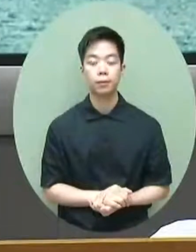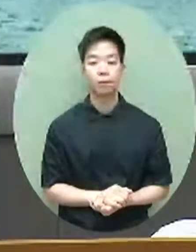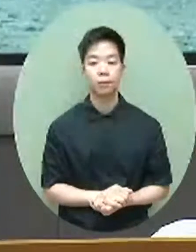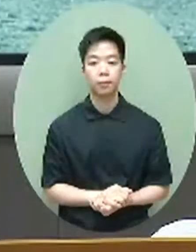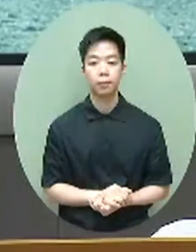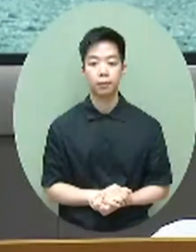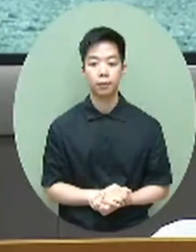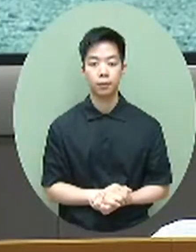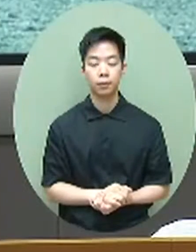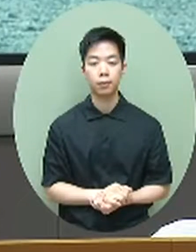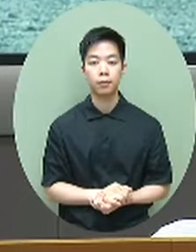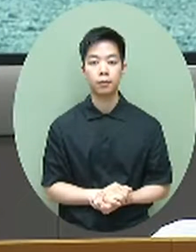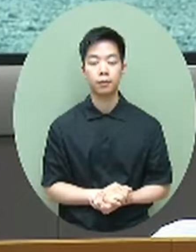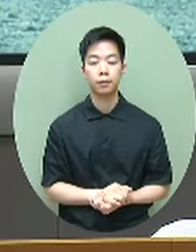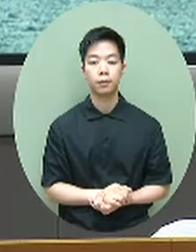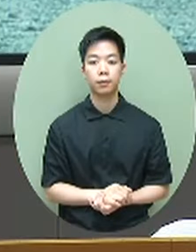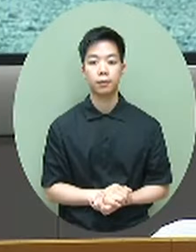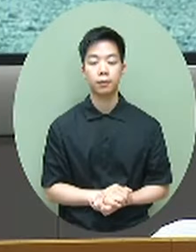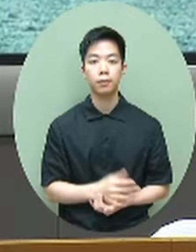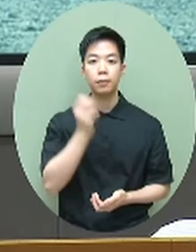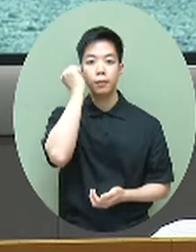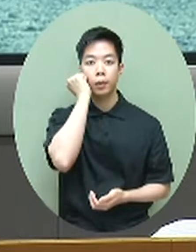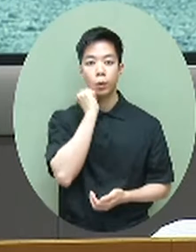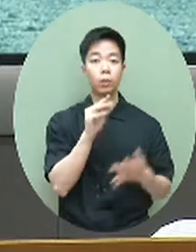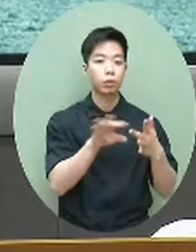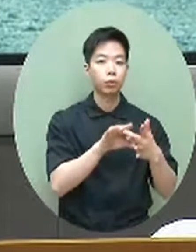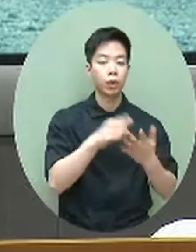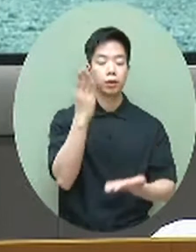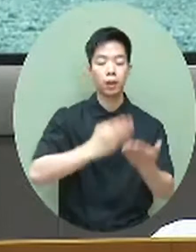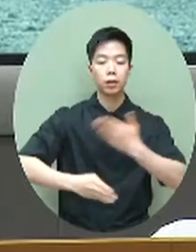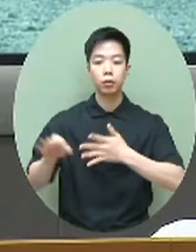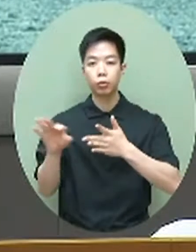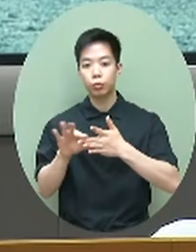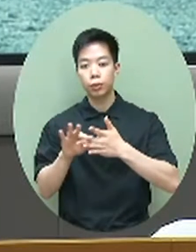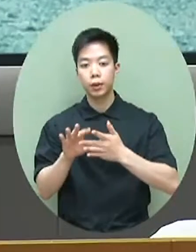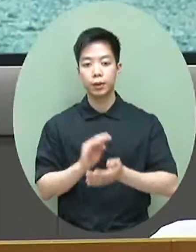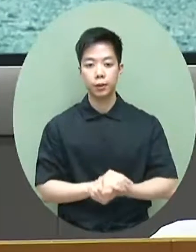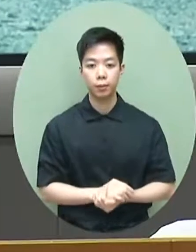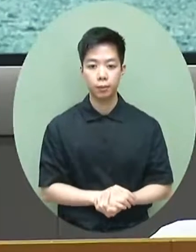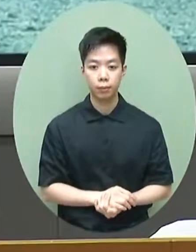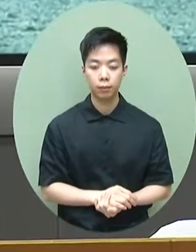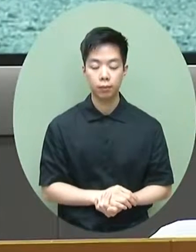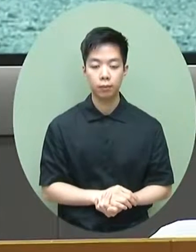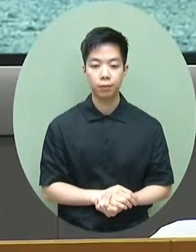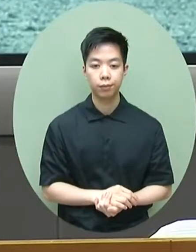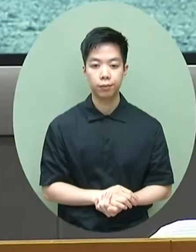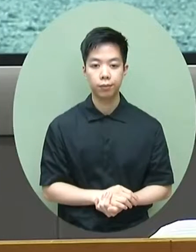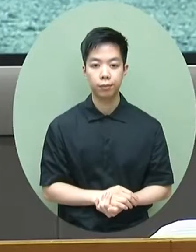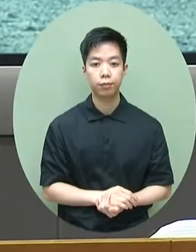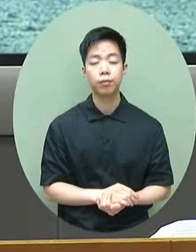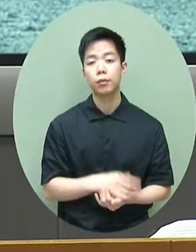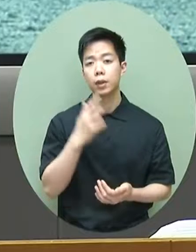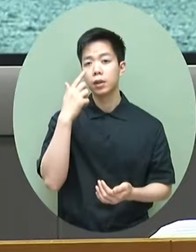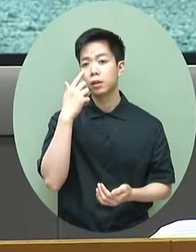country. As for residential care homes for the elderly and for the disabled, we have not recorded any